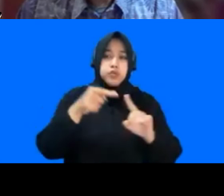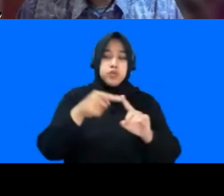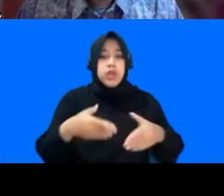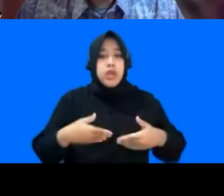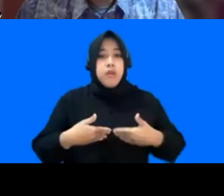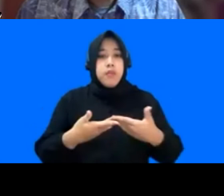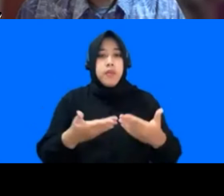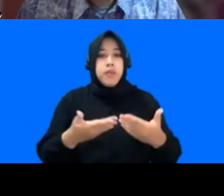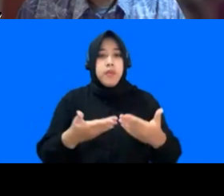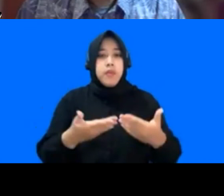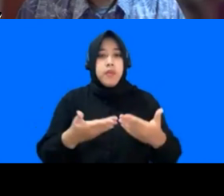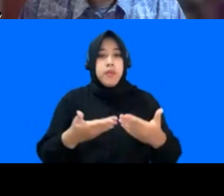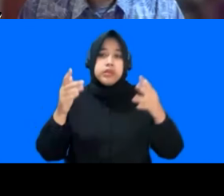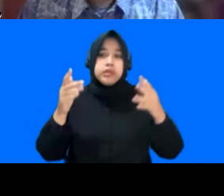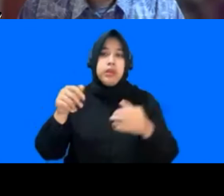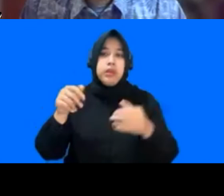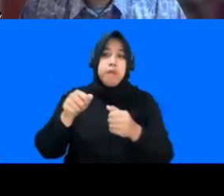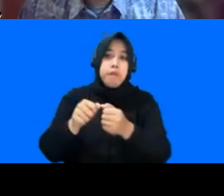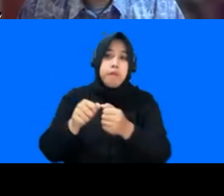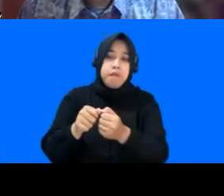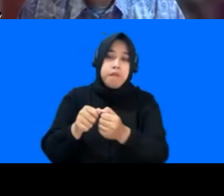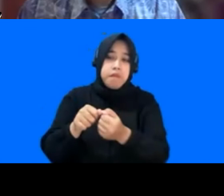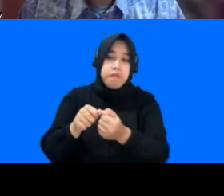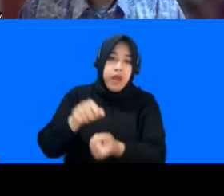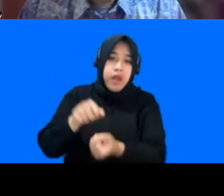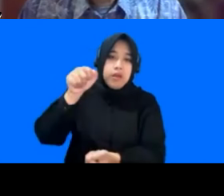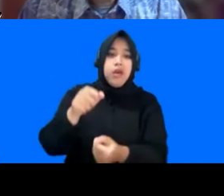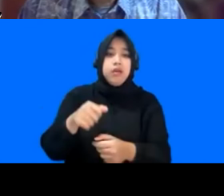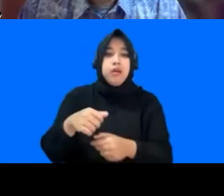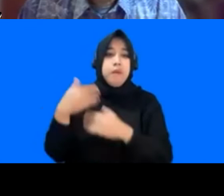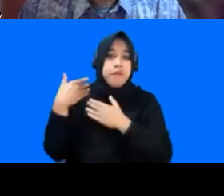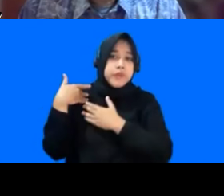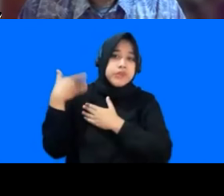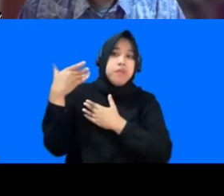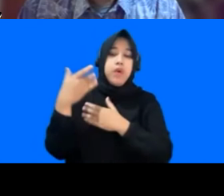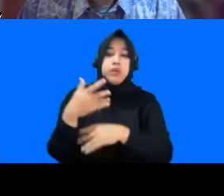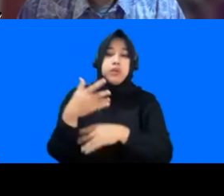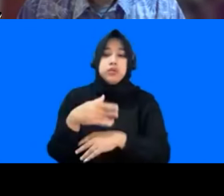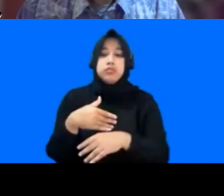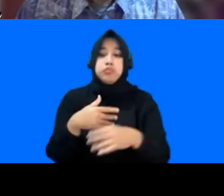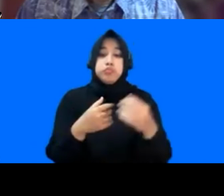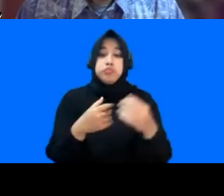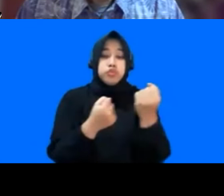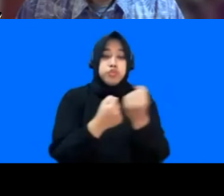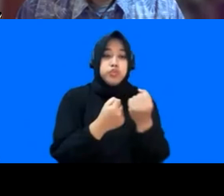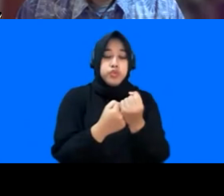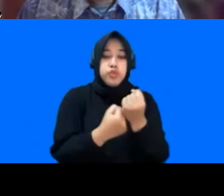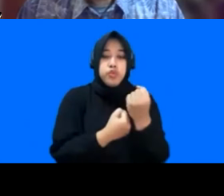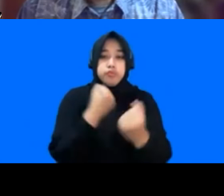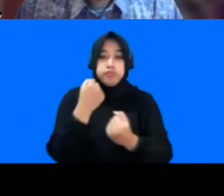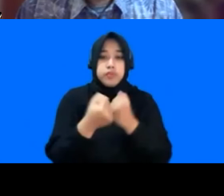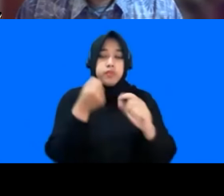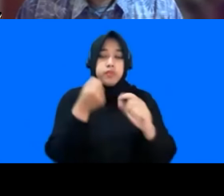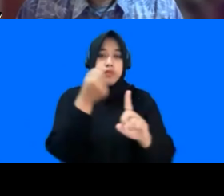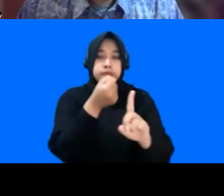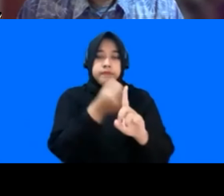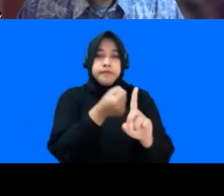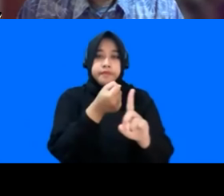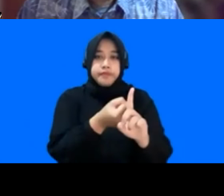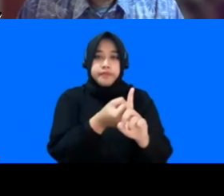also legislators who support our cause and advocacies. And when we see